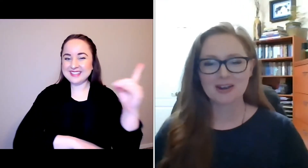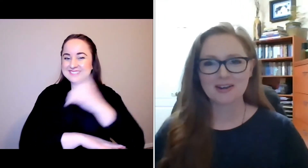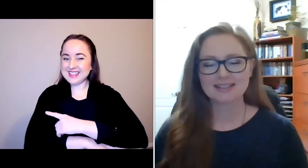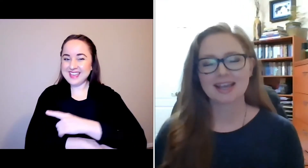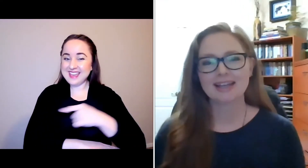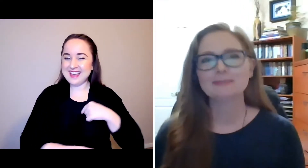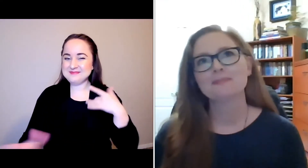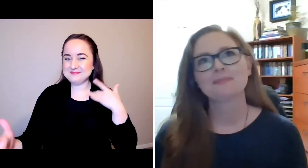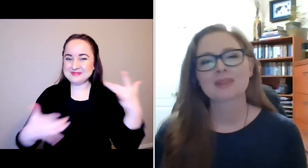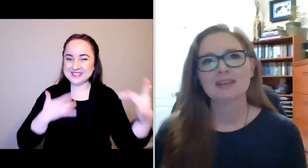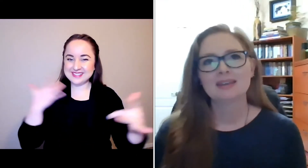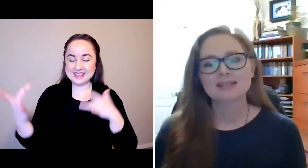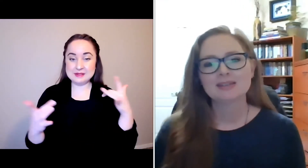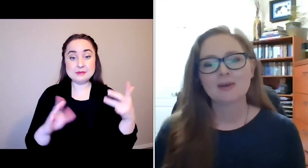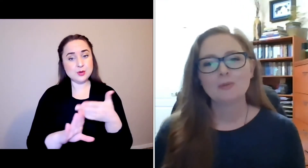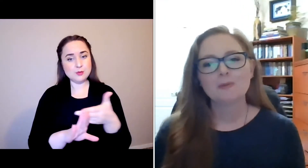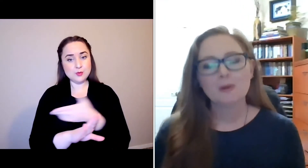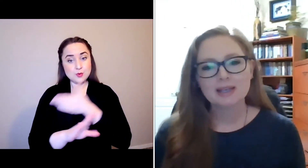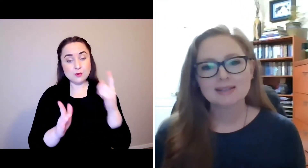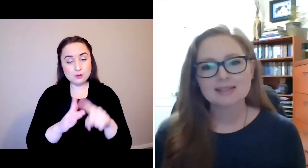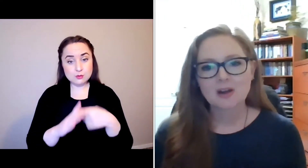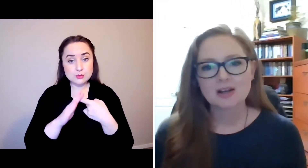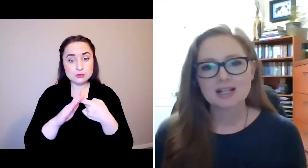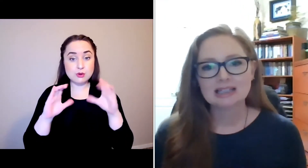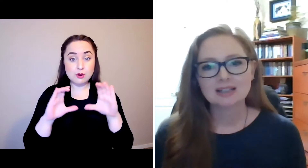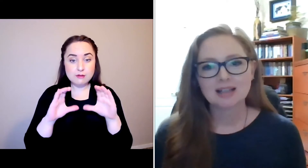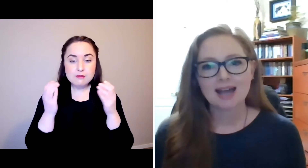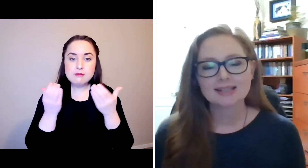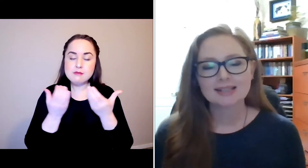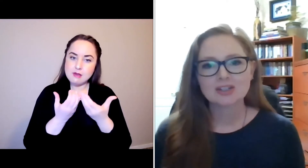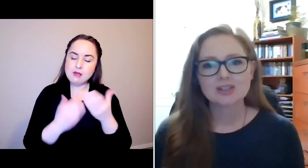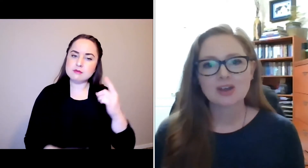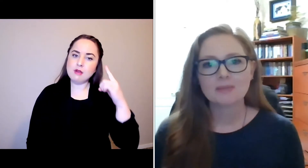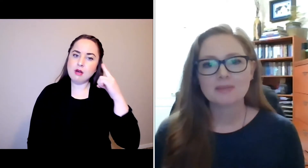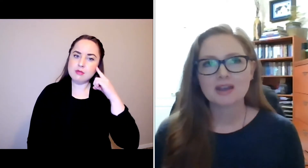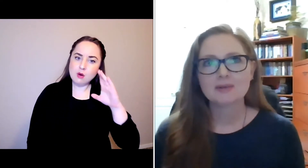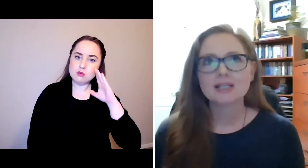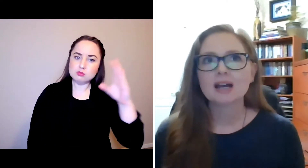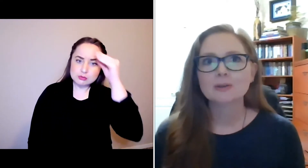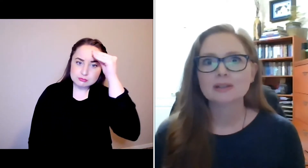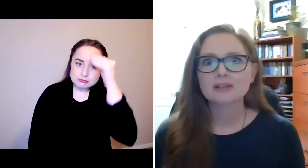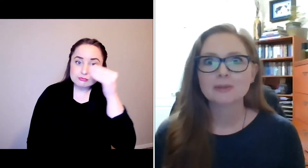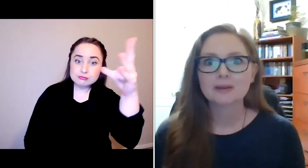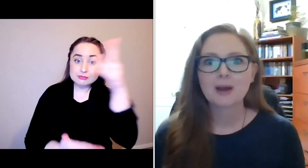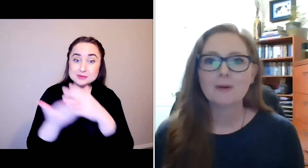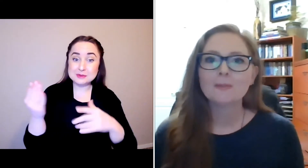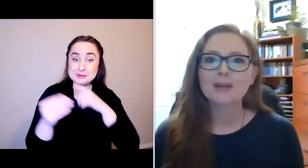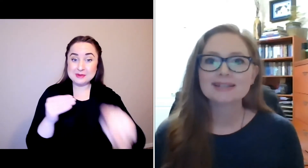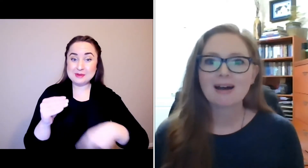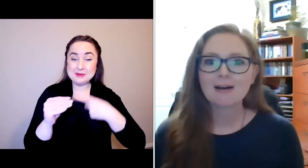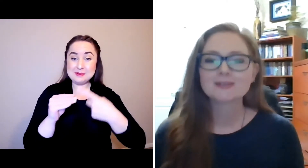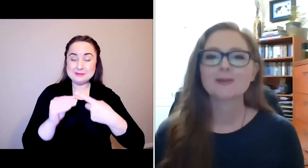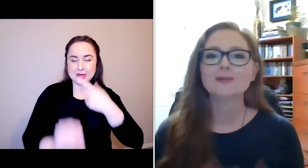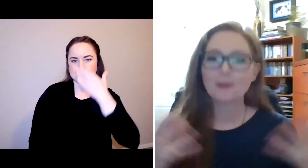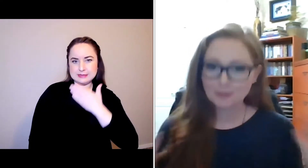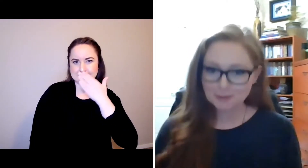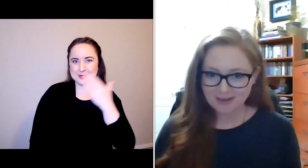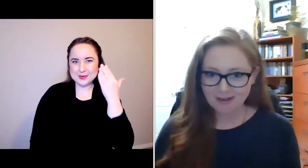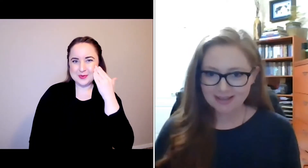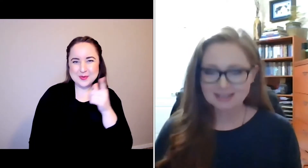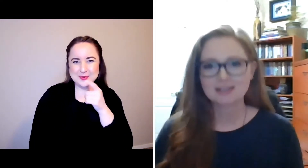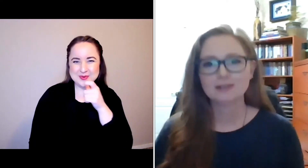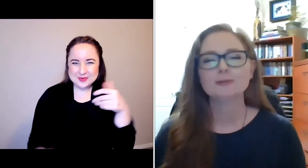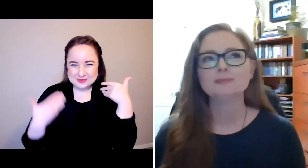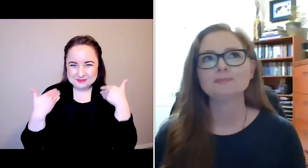day. I'm very excited. So before we get started in the class, I just thought maybe I would tell you a little bit about myself so you know